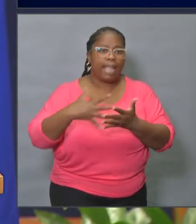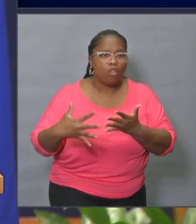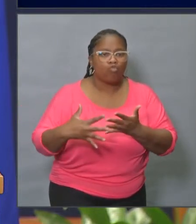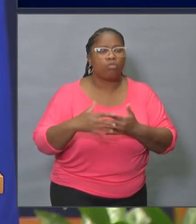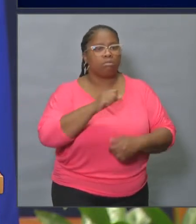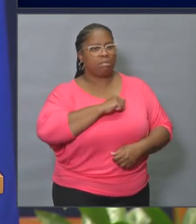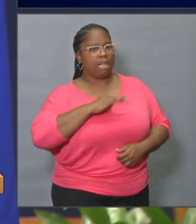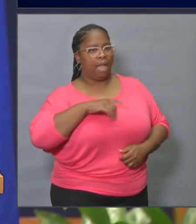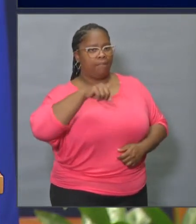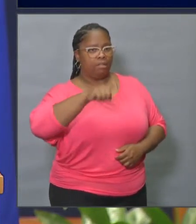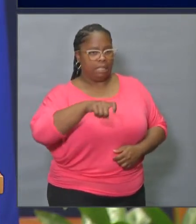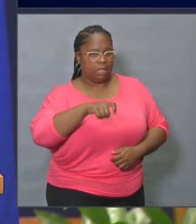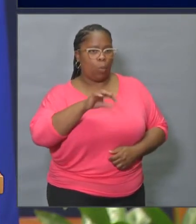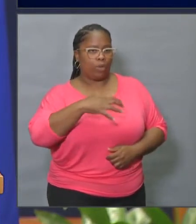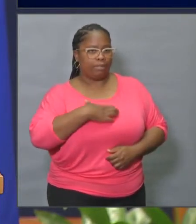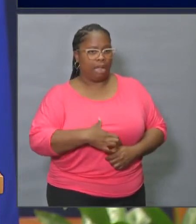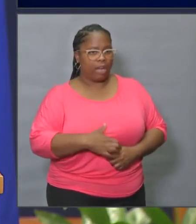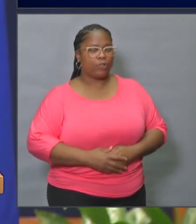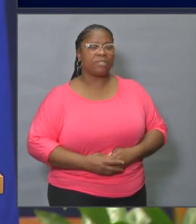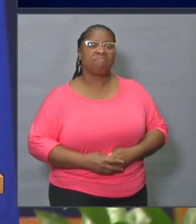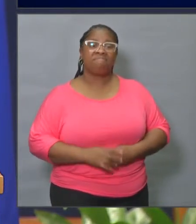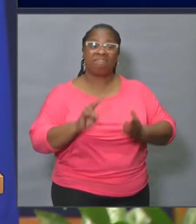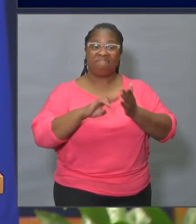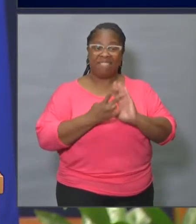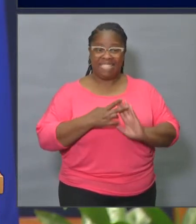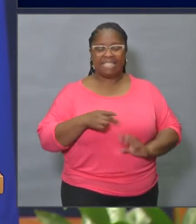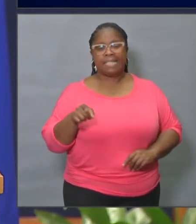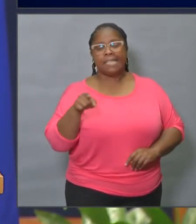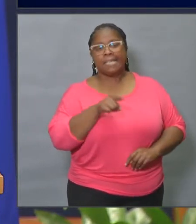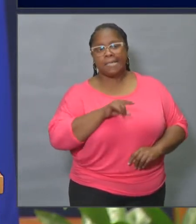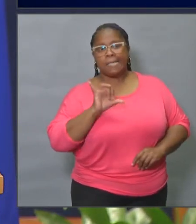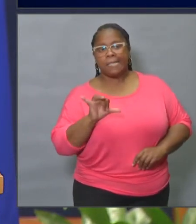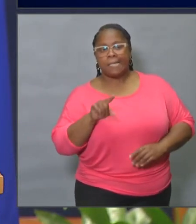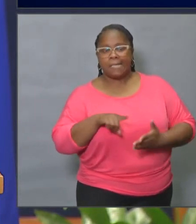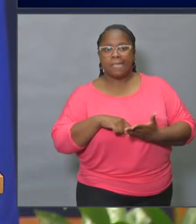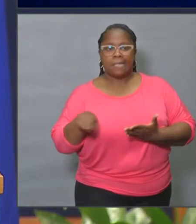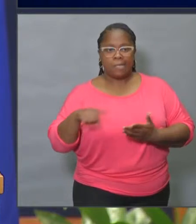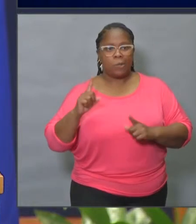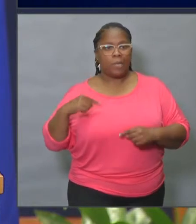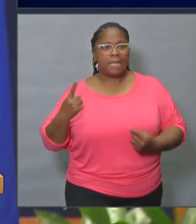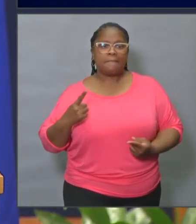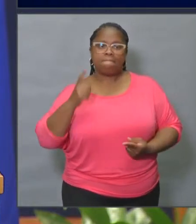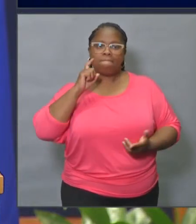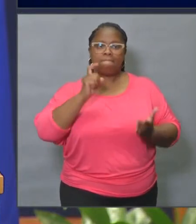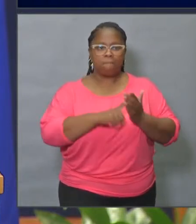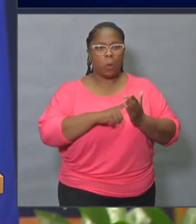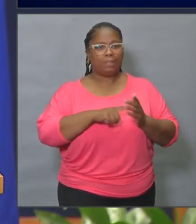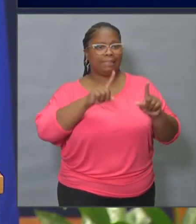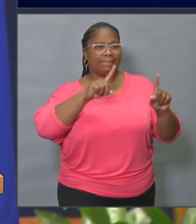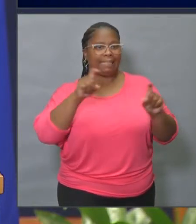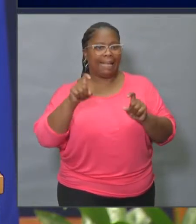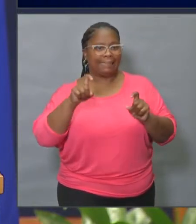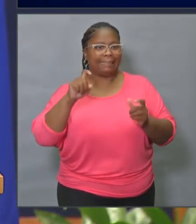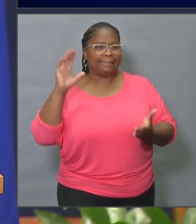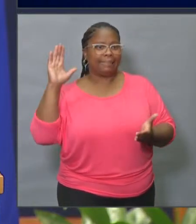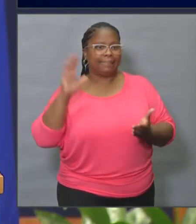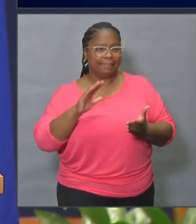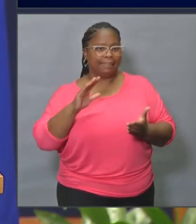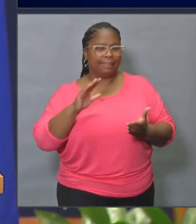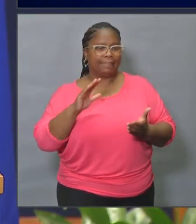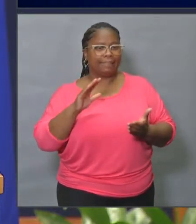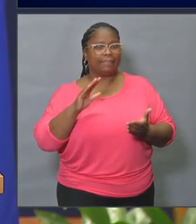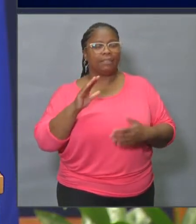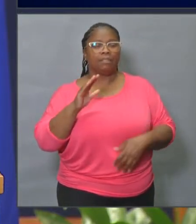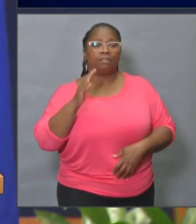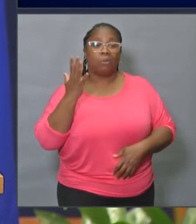staff. As a result, we did see the volume of testing across this week decline slightly, and that's due to several